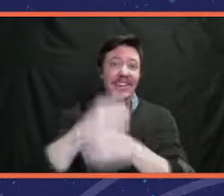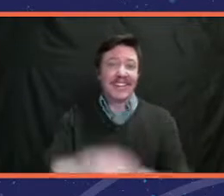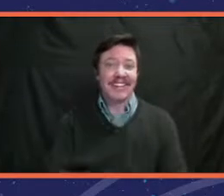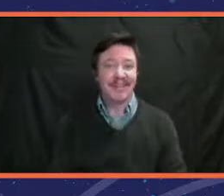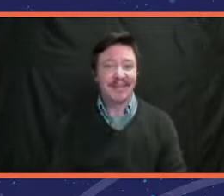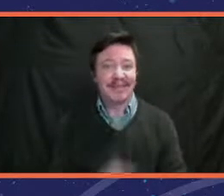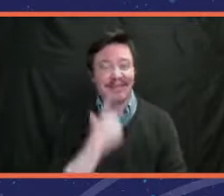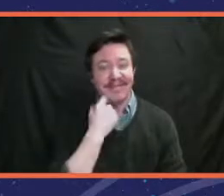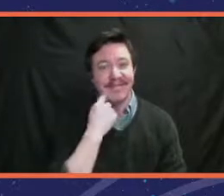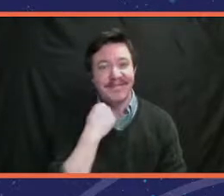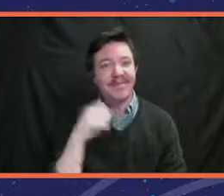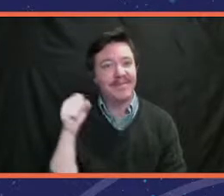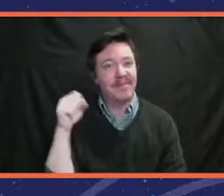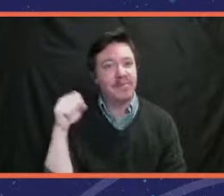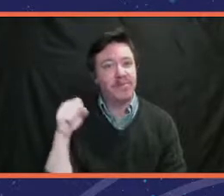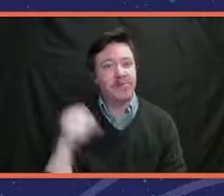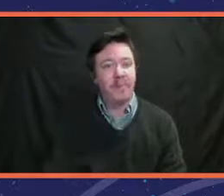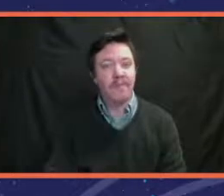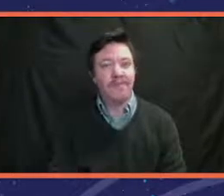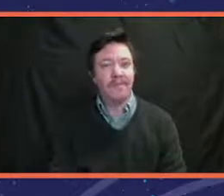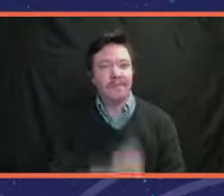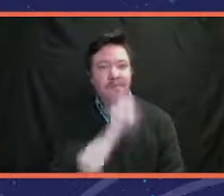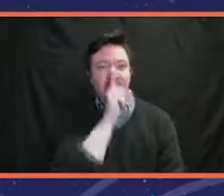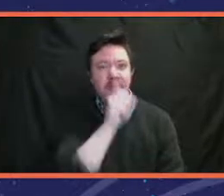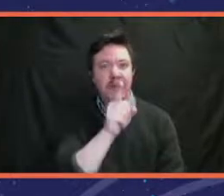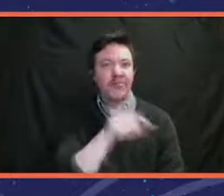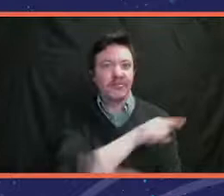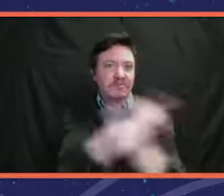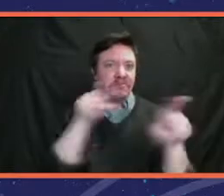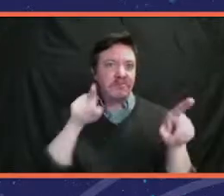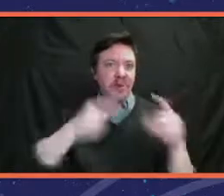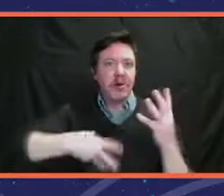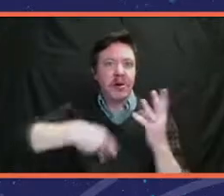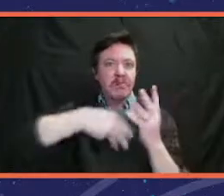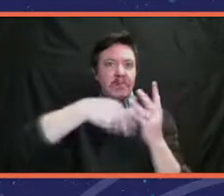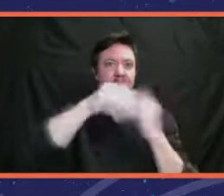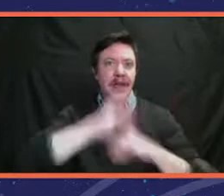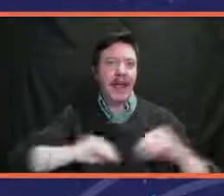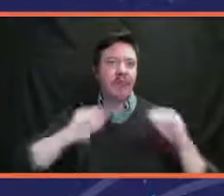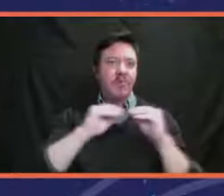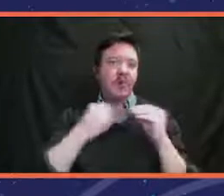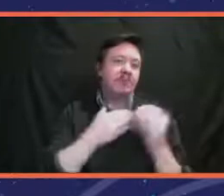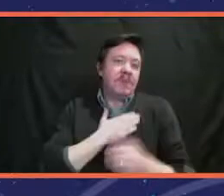Yeah, I'm sure everyone else has some other things to add to that, but these are my thoughts.